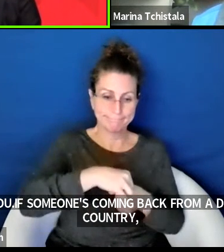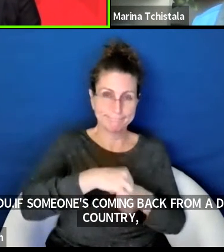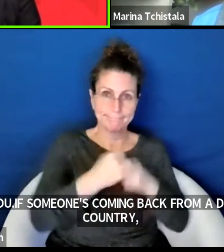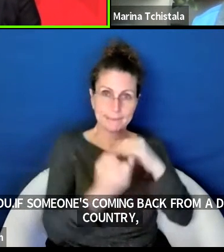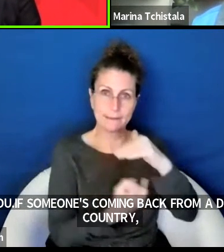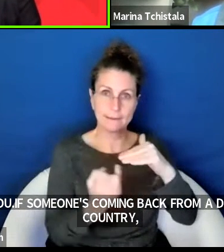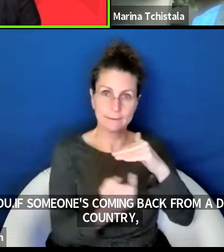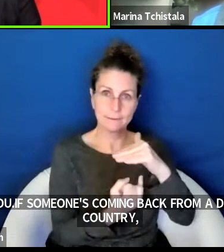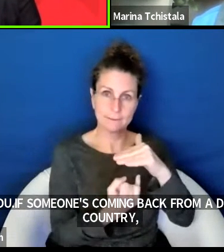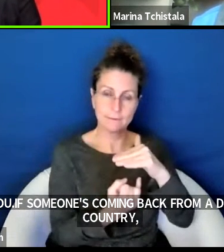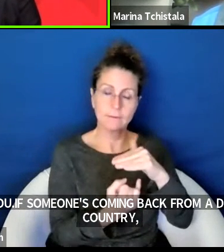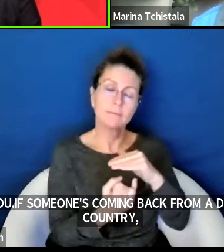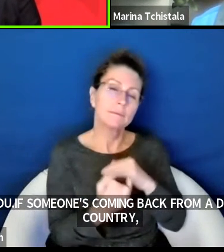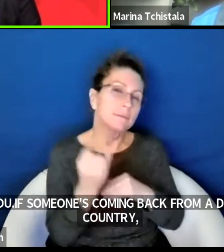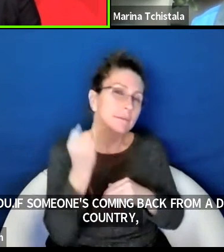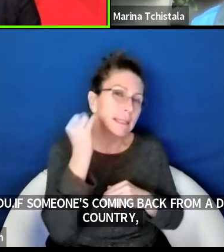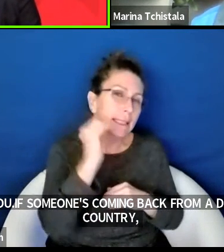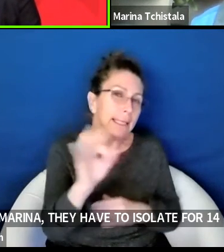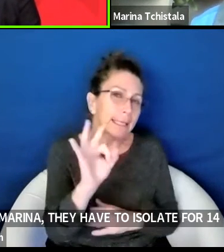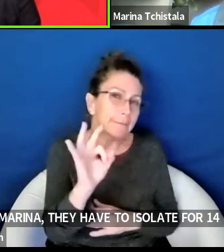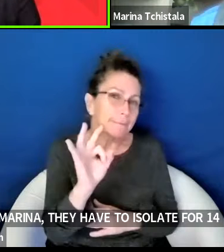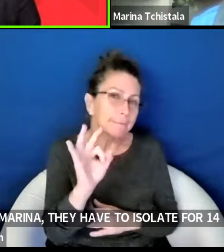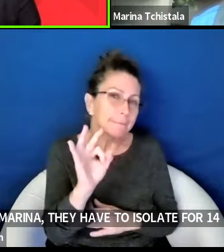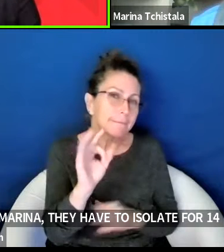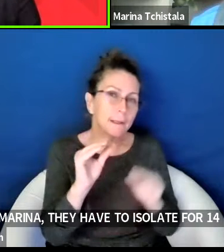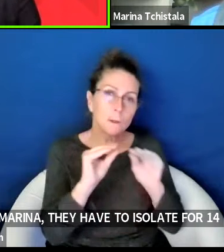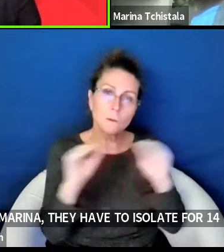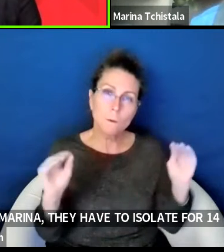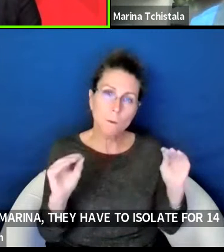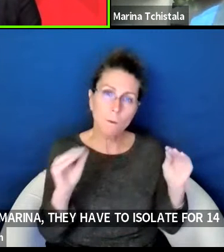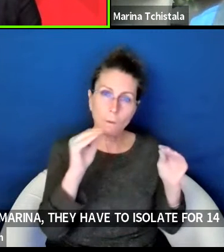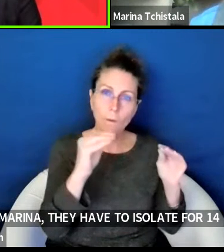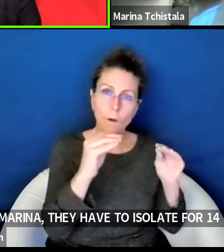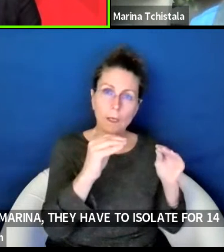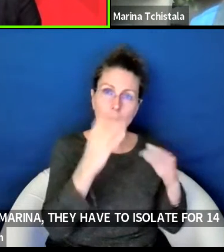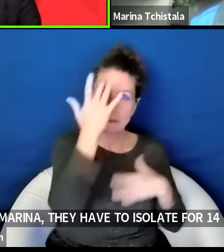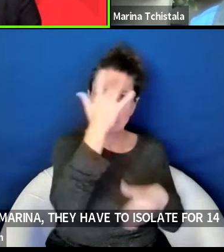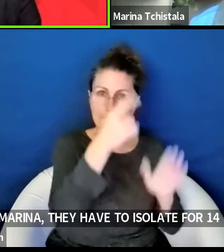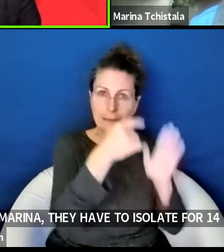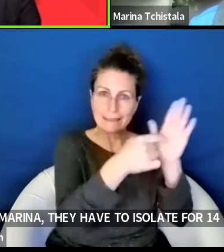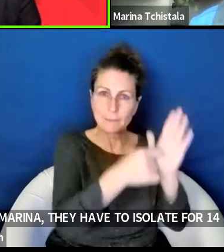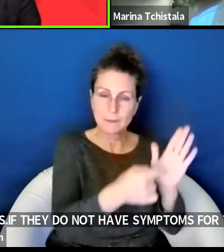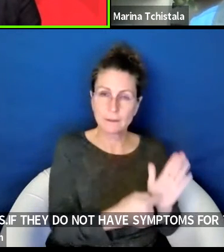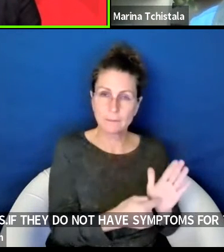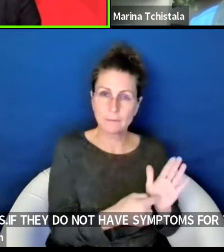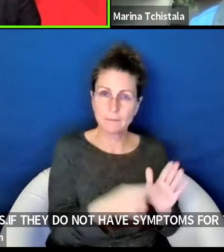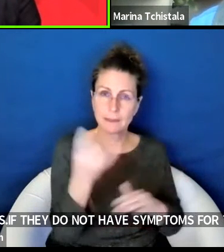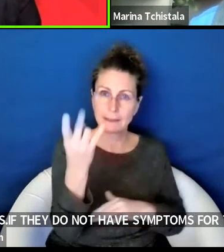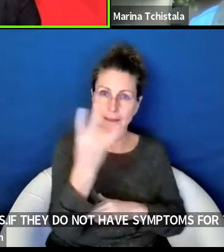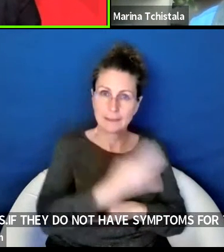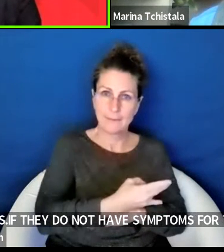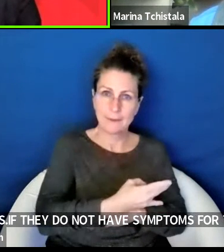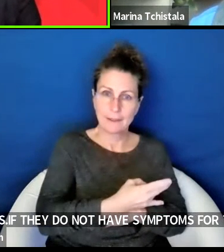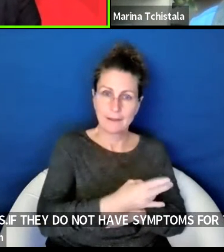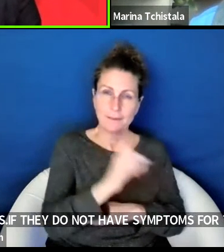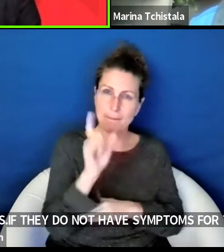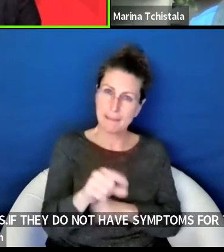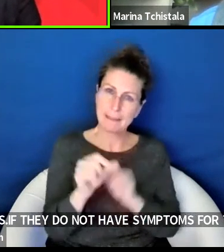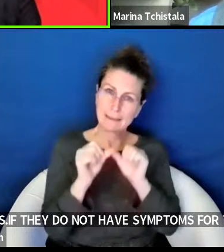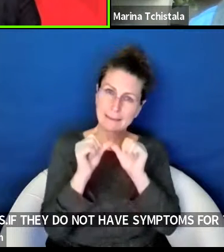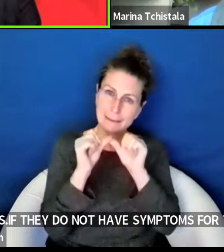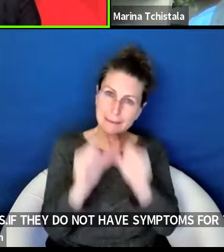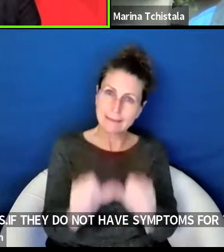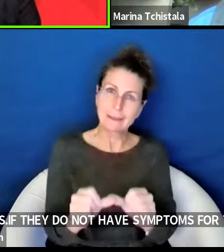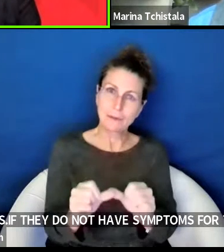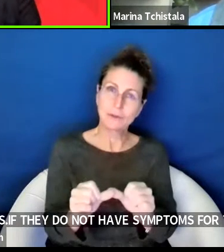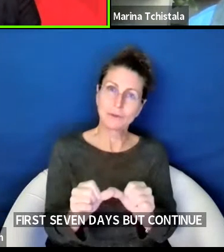have symptoms for the first 7 days, they continue to isolate for 14 days, or can